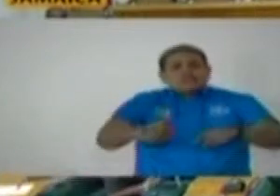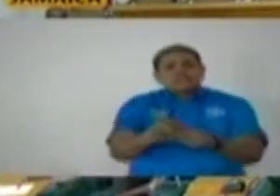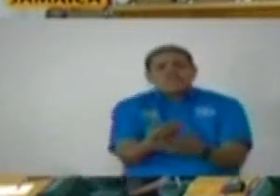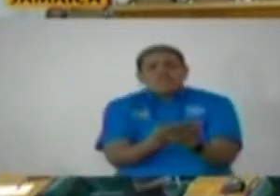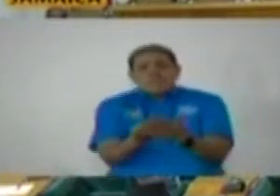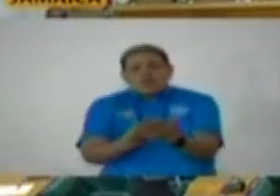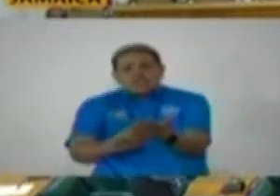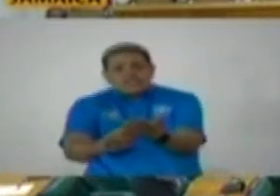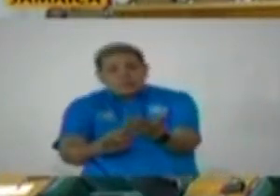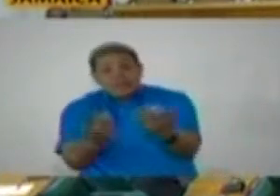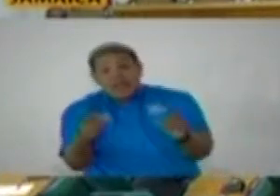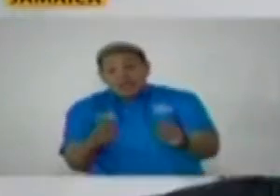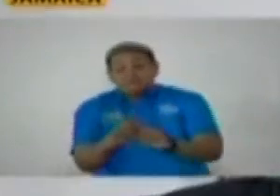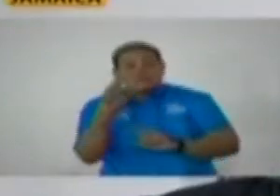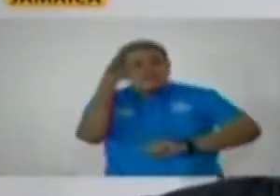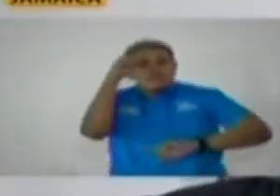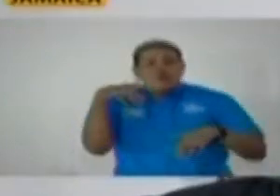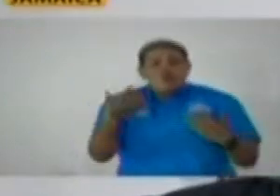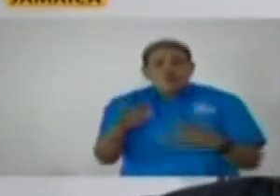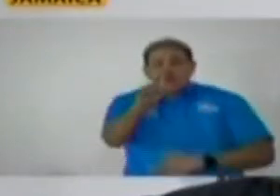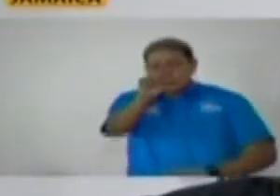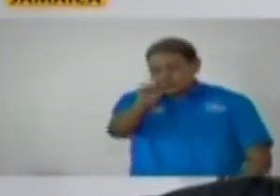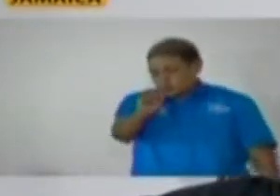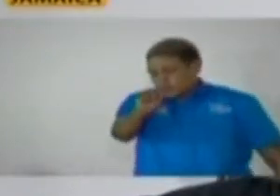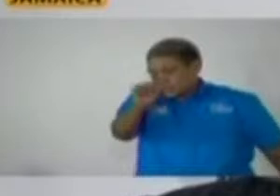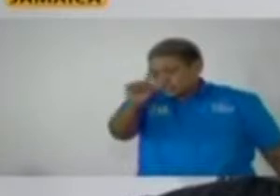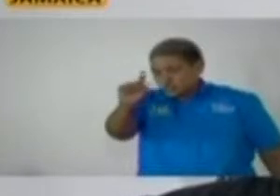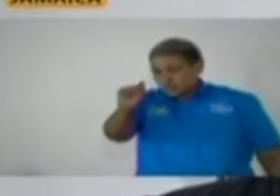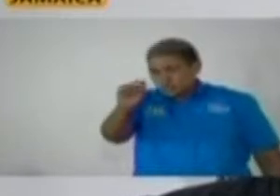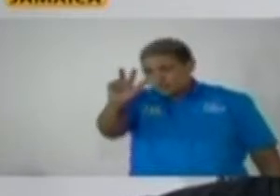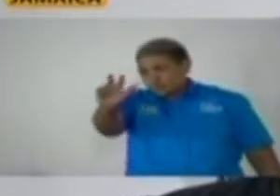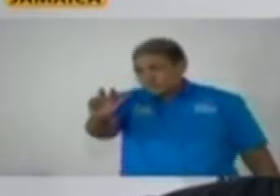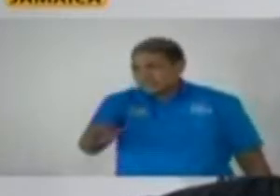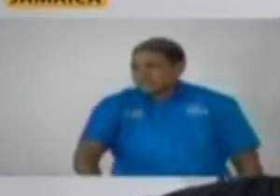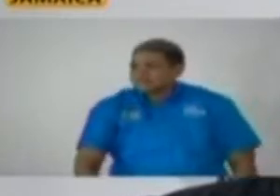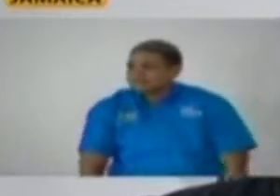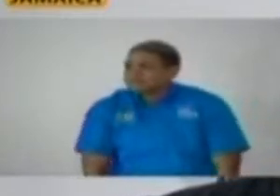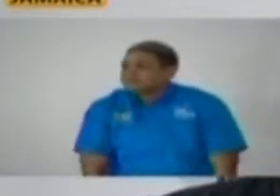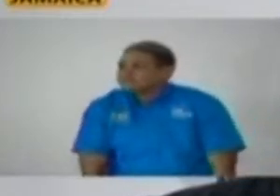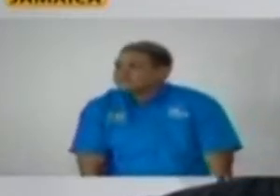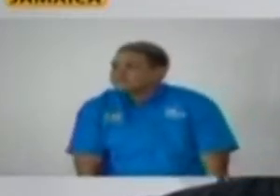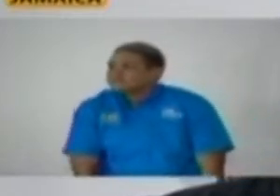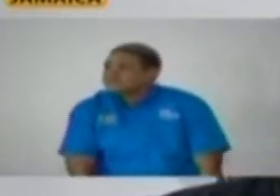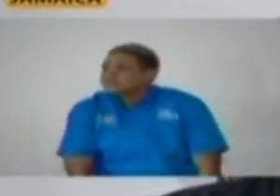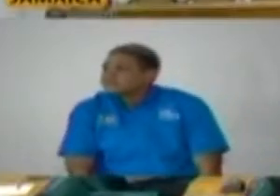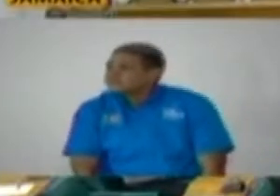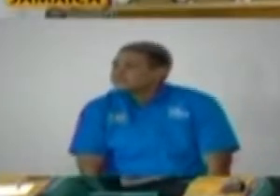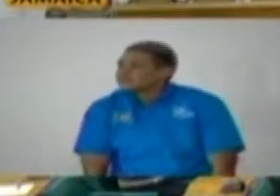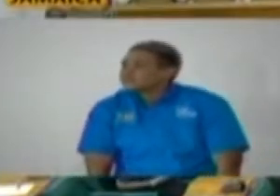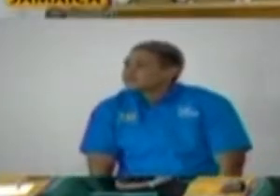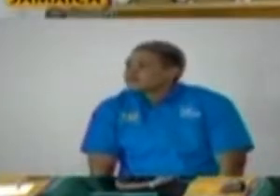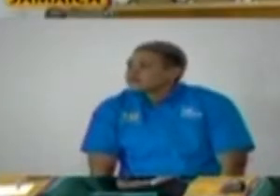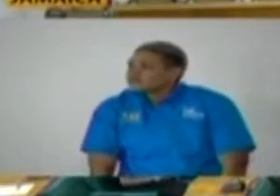budget debate for 2023, the year. House Leader.